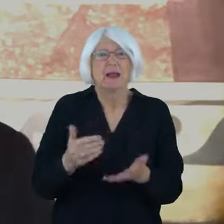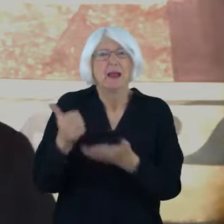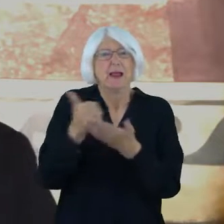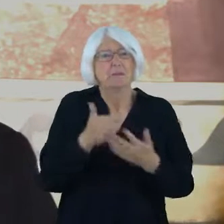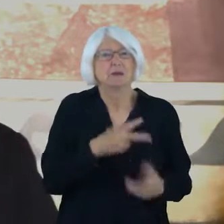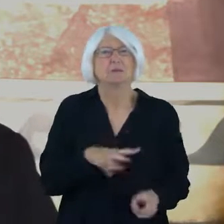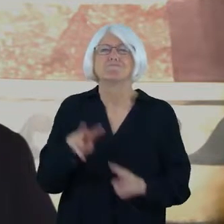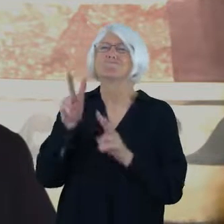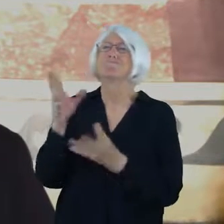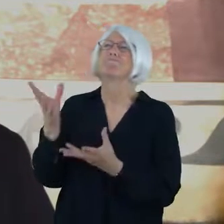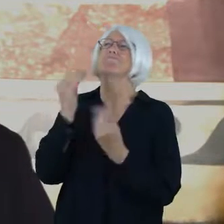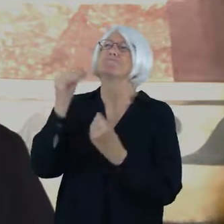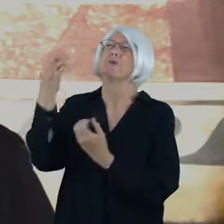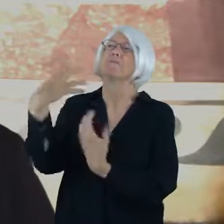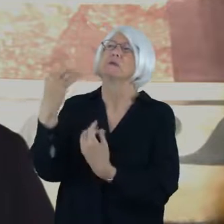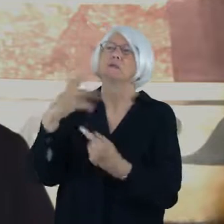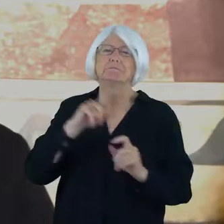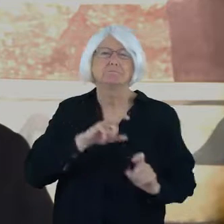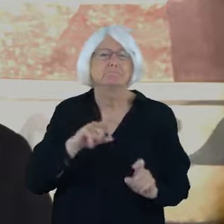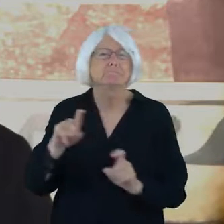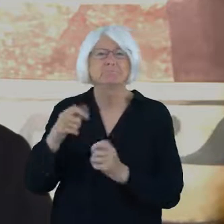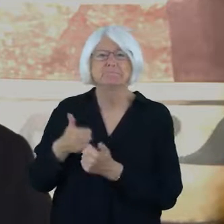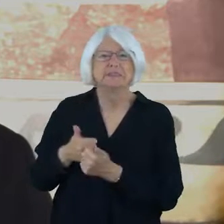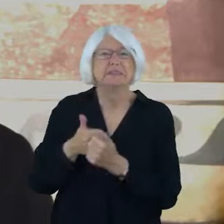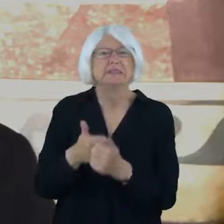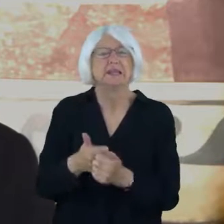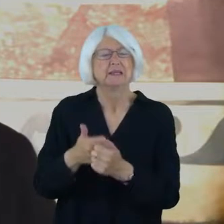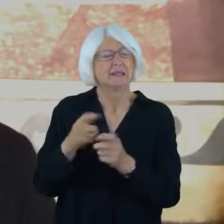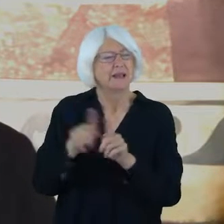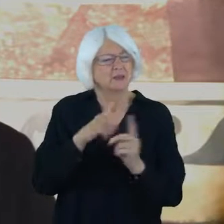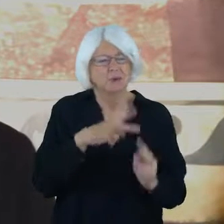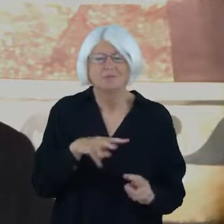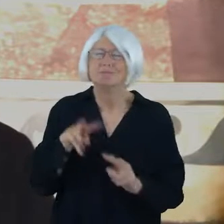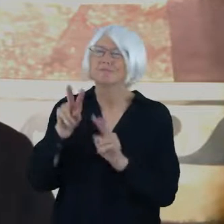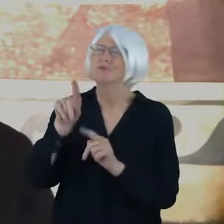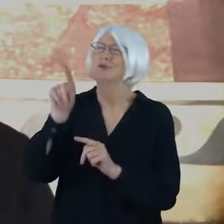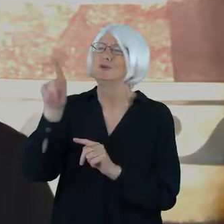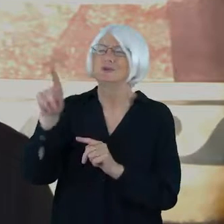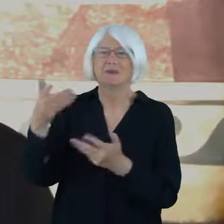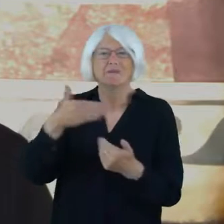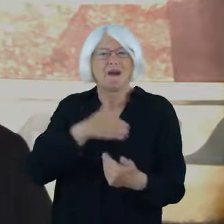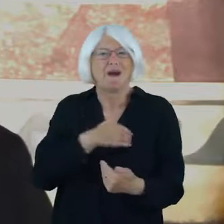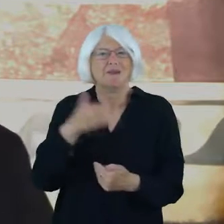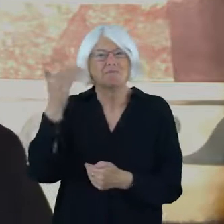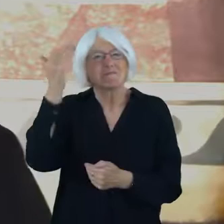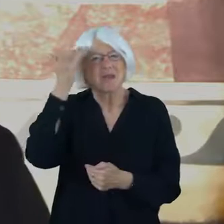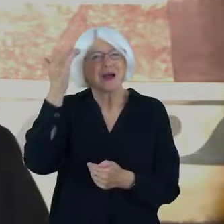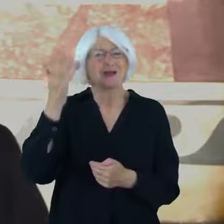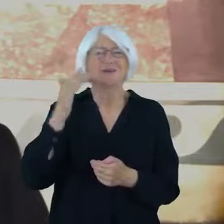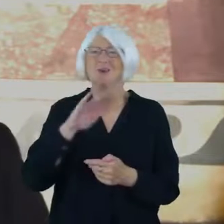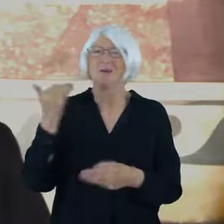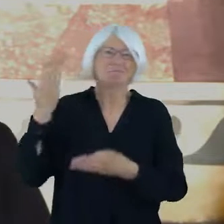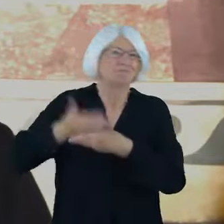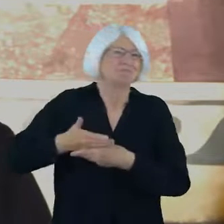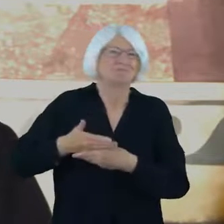and listen to your voice. Sustain us as we grow towards you. Give us hearts and minds that are not